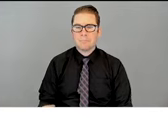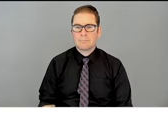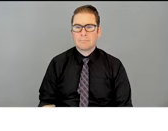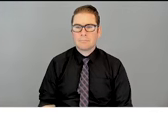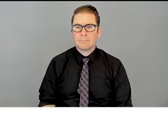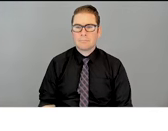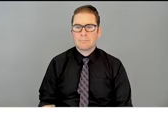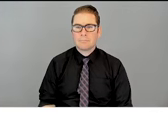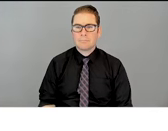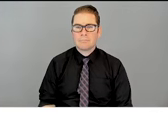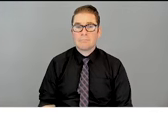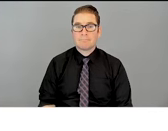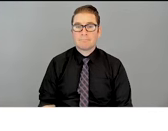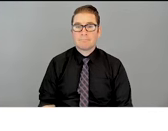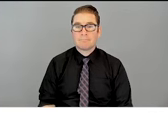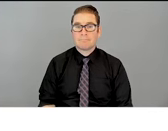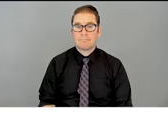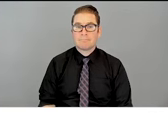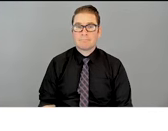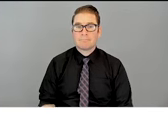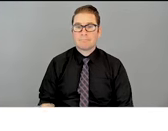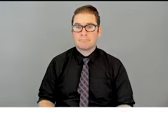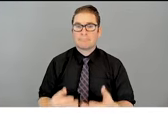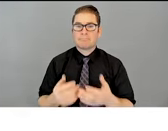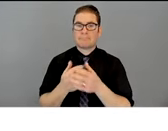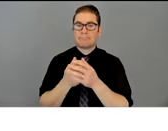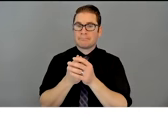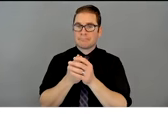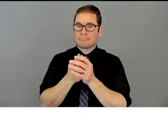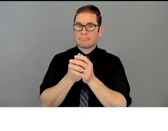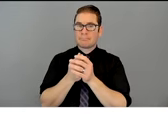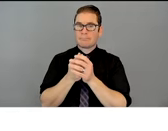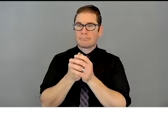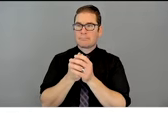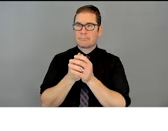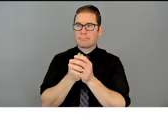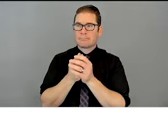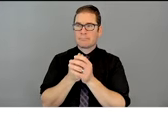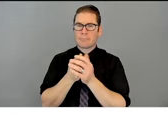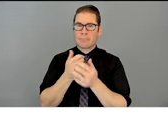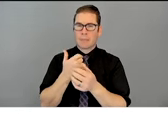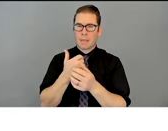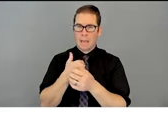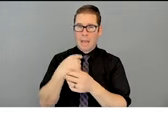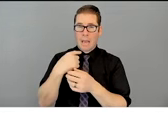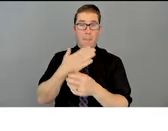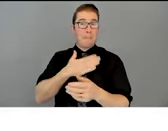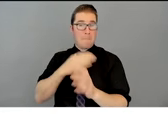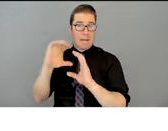I found myself getting more, I don't like the word intrusive, but a little bit more intrusive in my